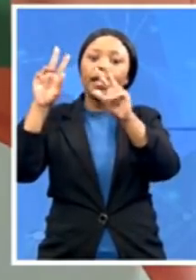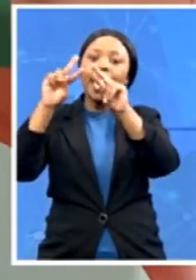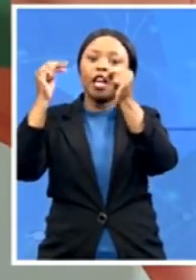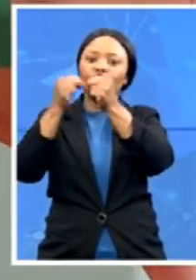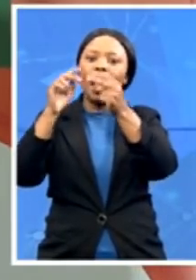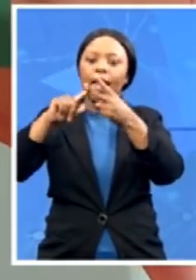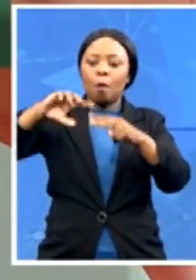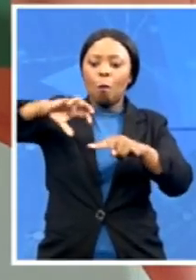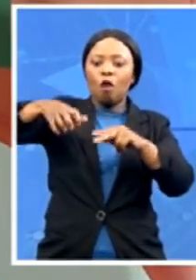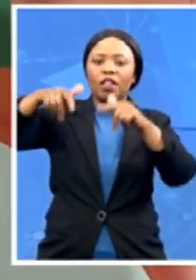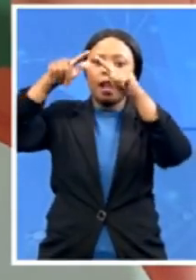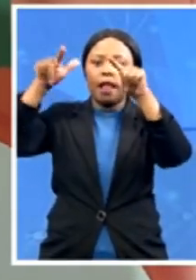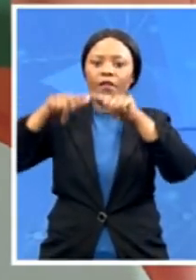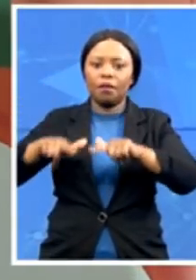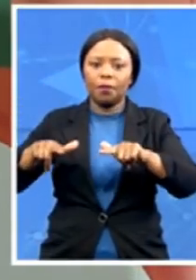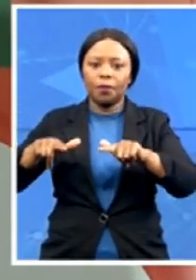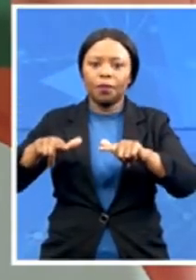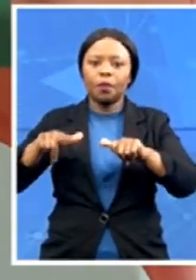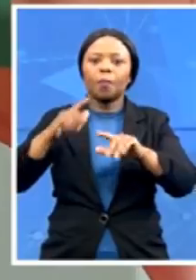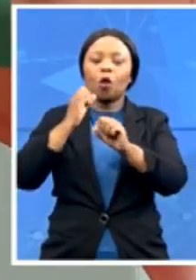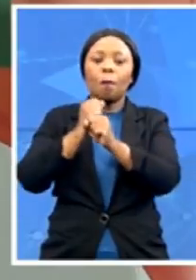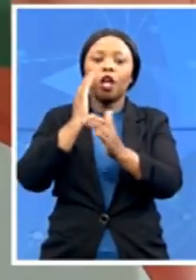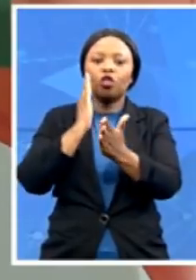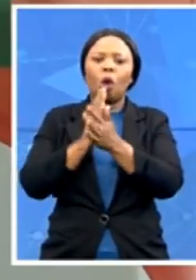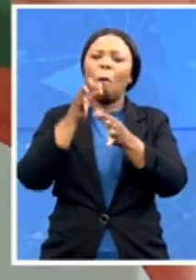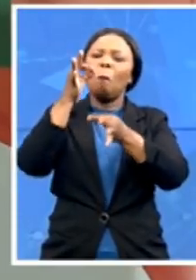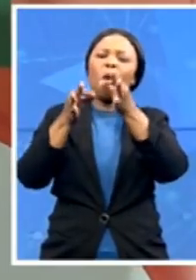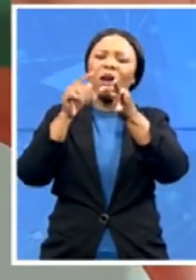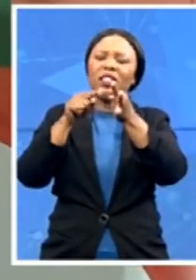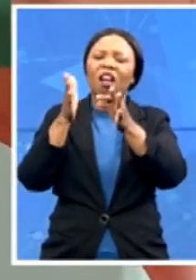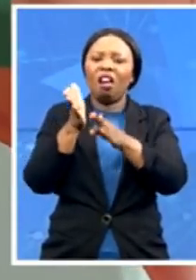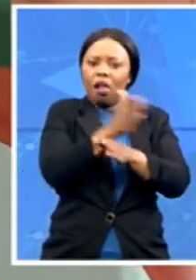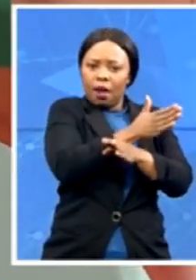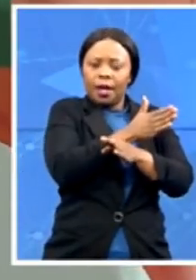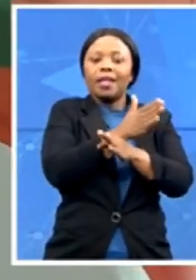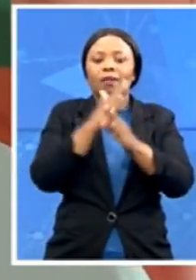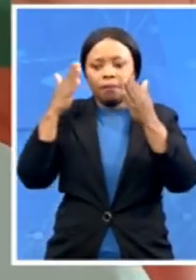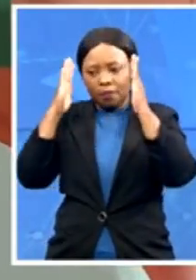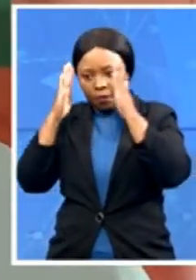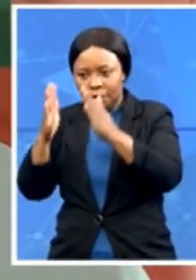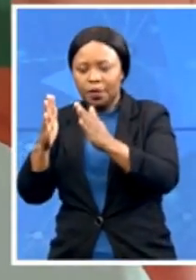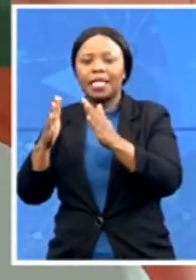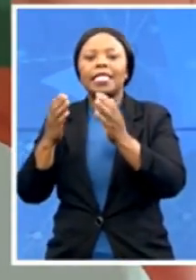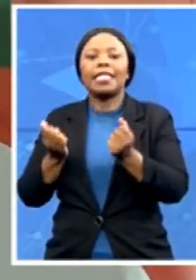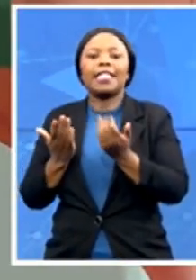and achieve service delivery. Furthermore, the UDM municipalities,